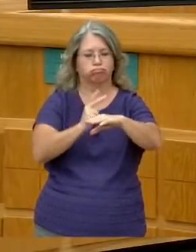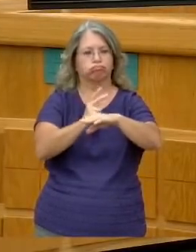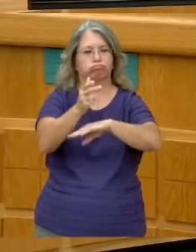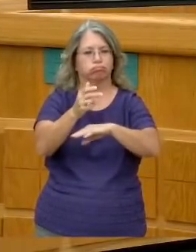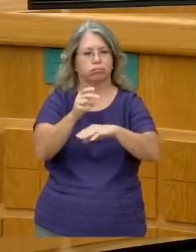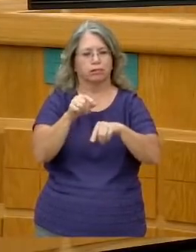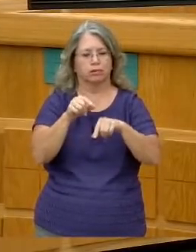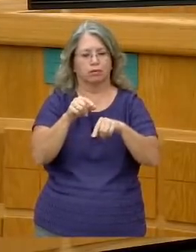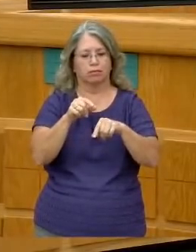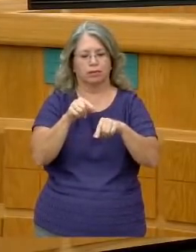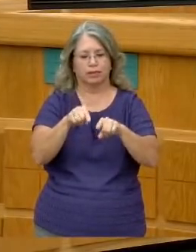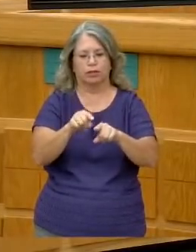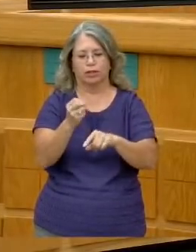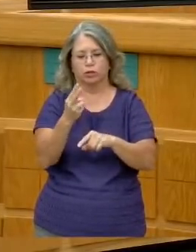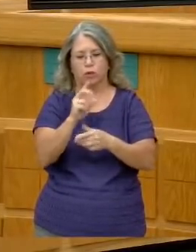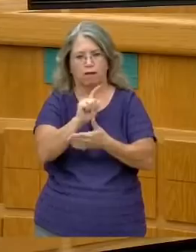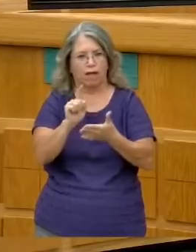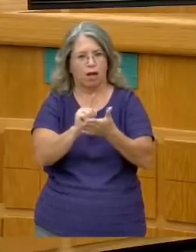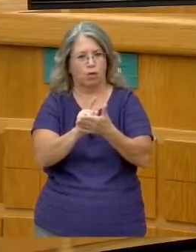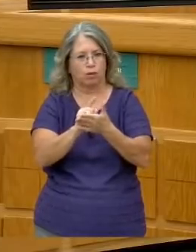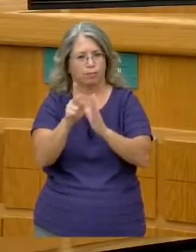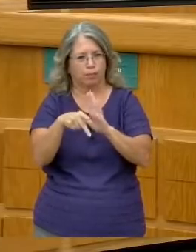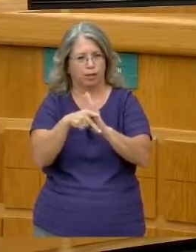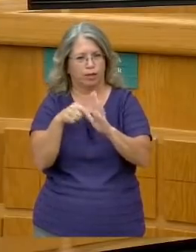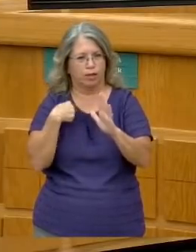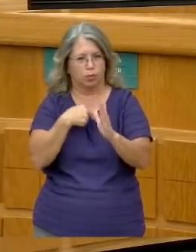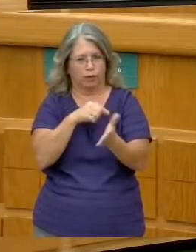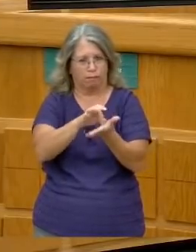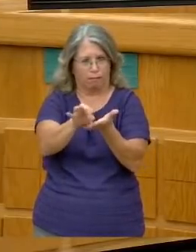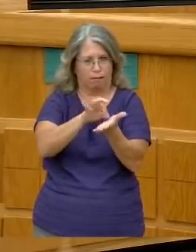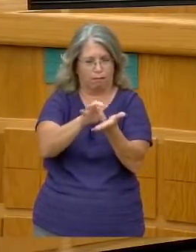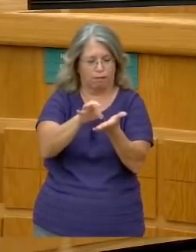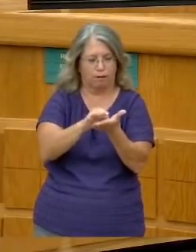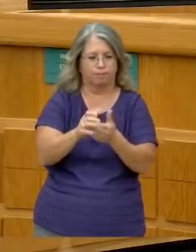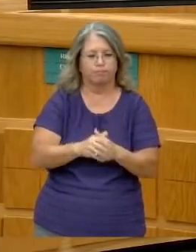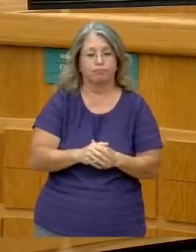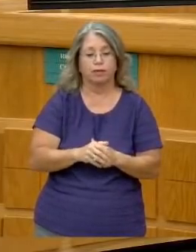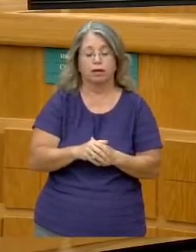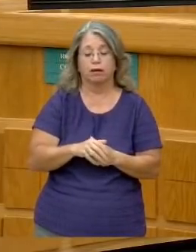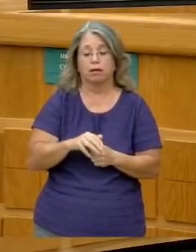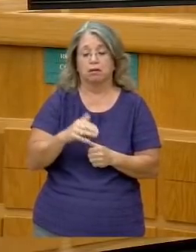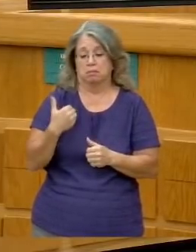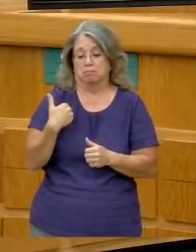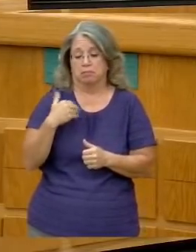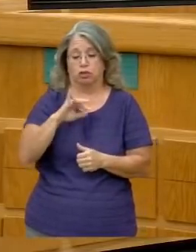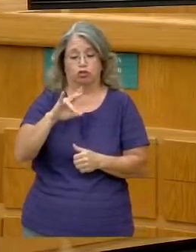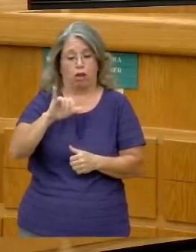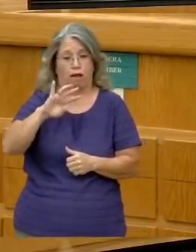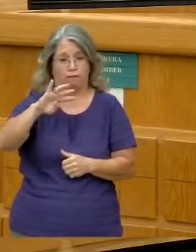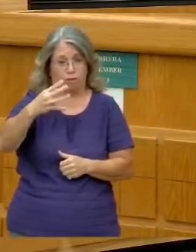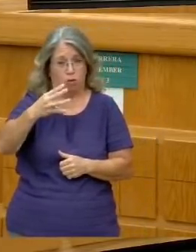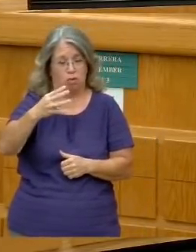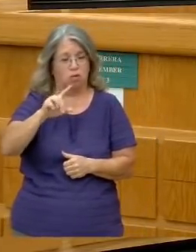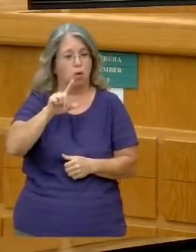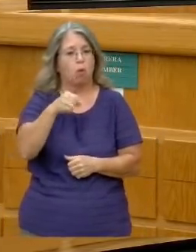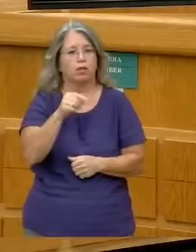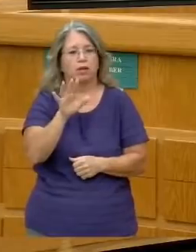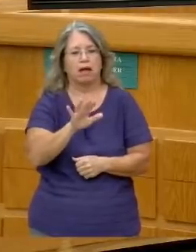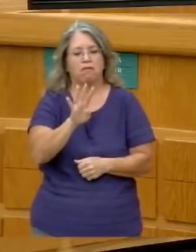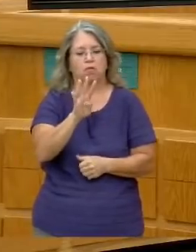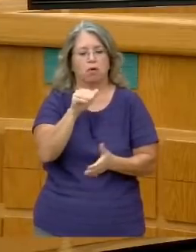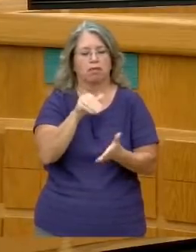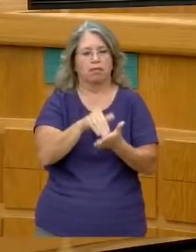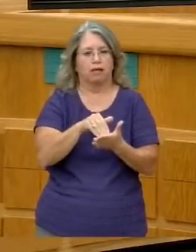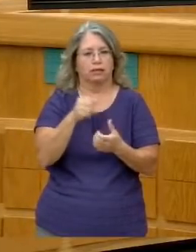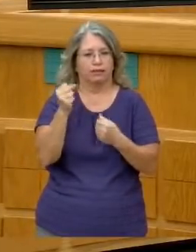of Saturday on that weekend. With the 4th of July restrictions that we had, there were about 4,000 vehicles on that